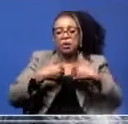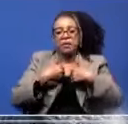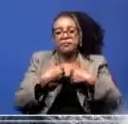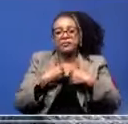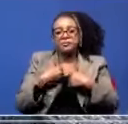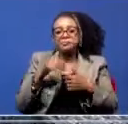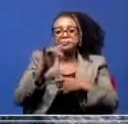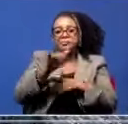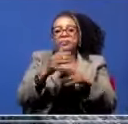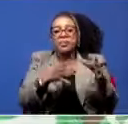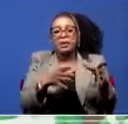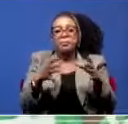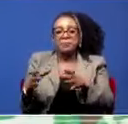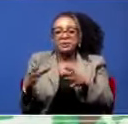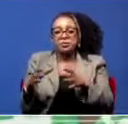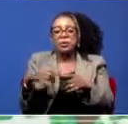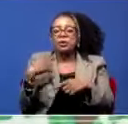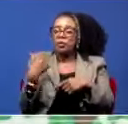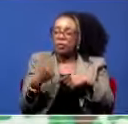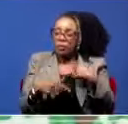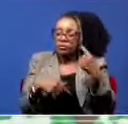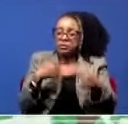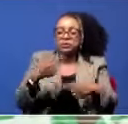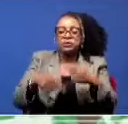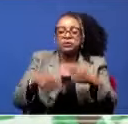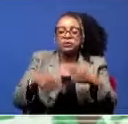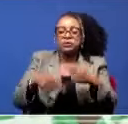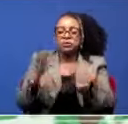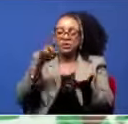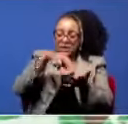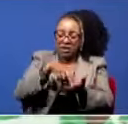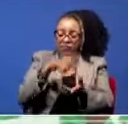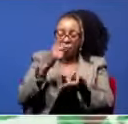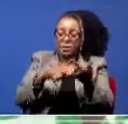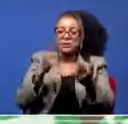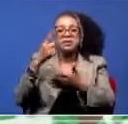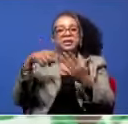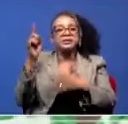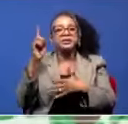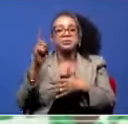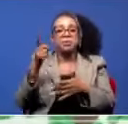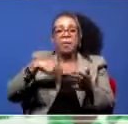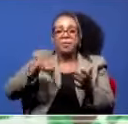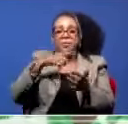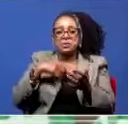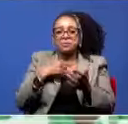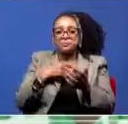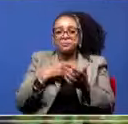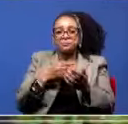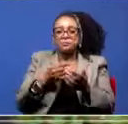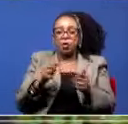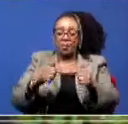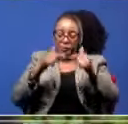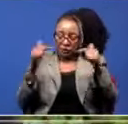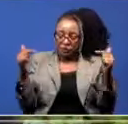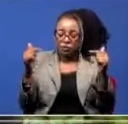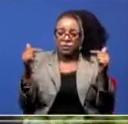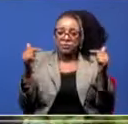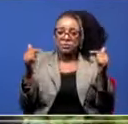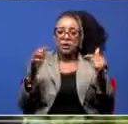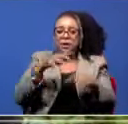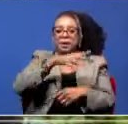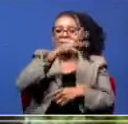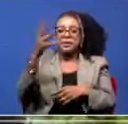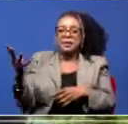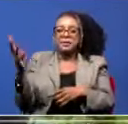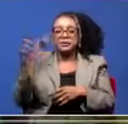This party will continue to stand up for what is right. We are not a party in government. We are opposition. NAK